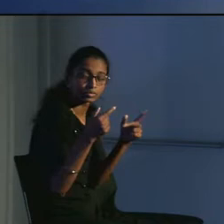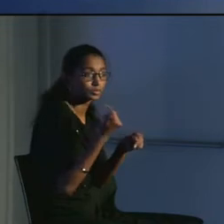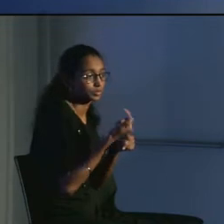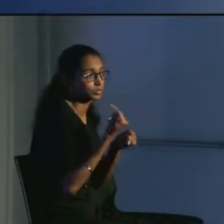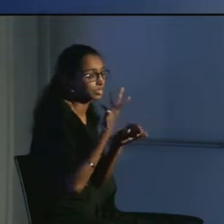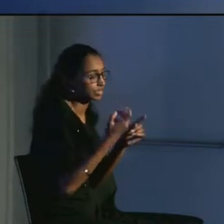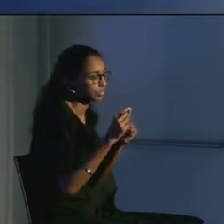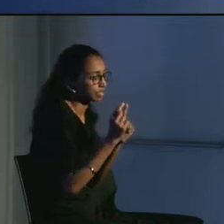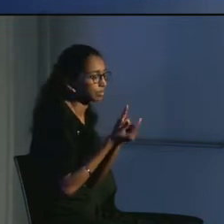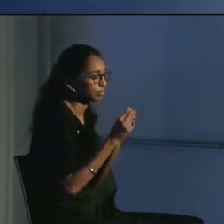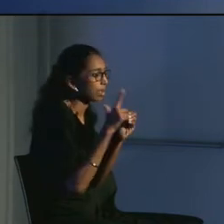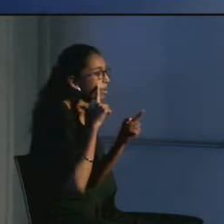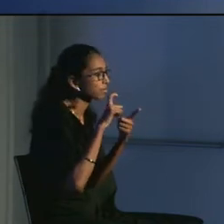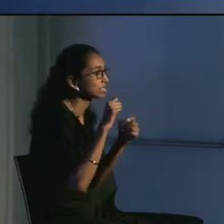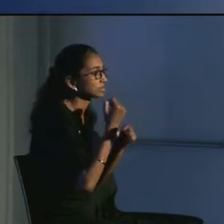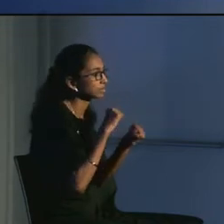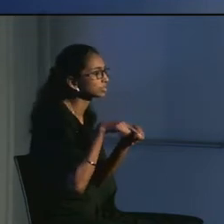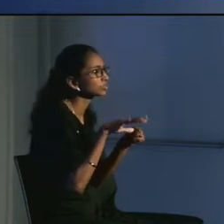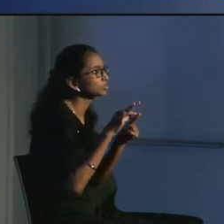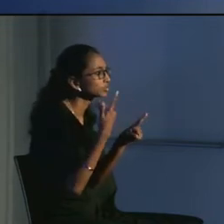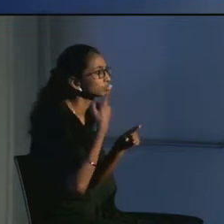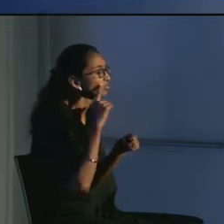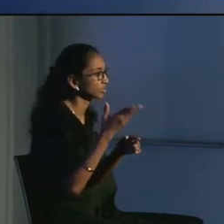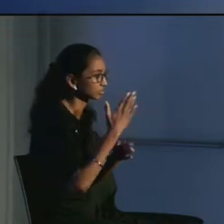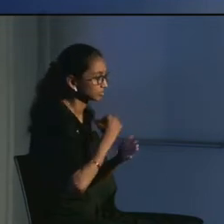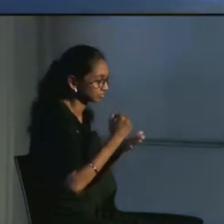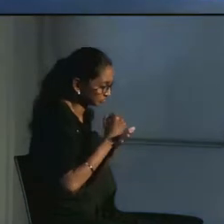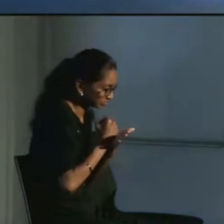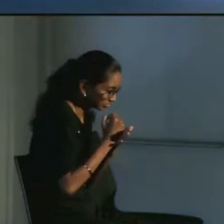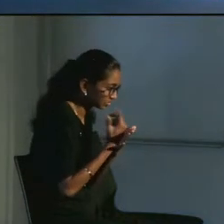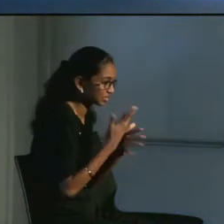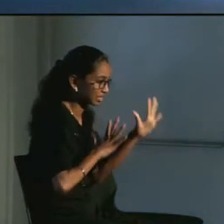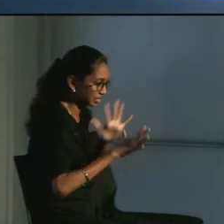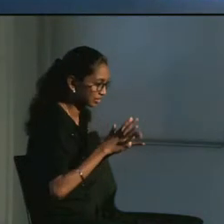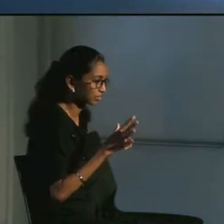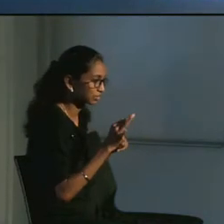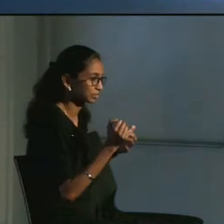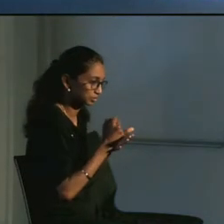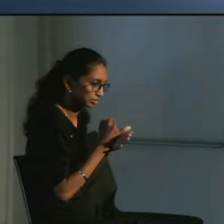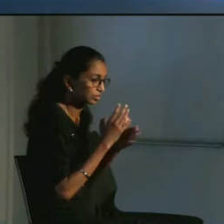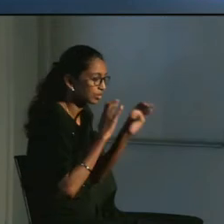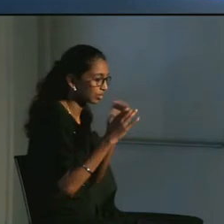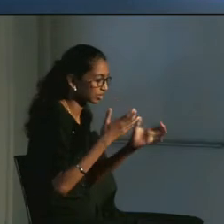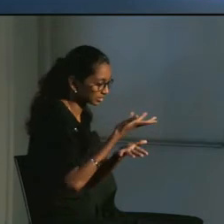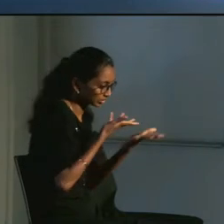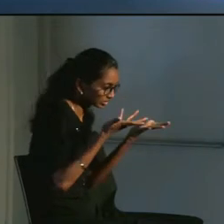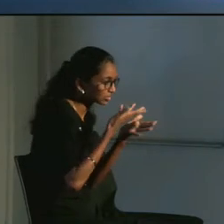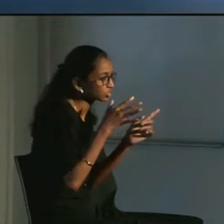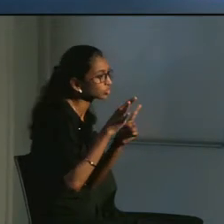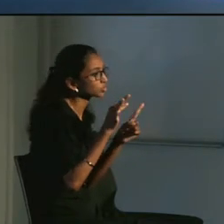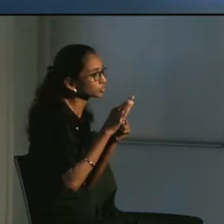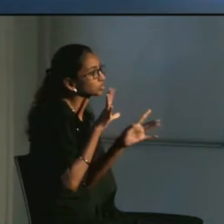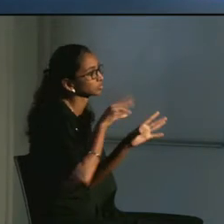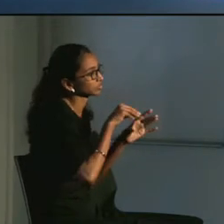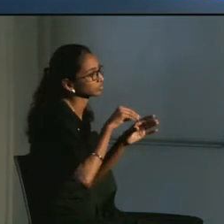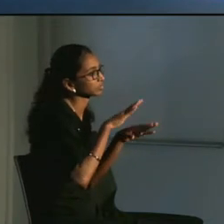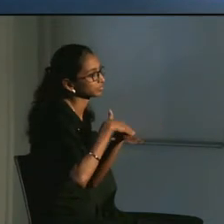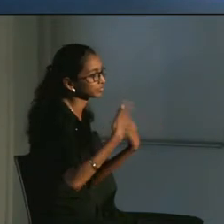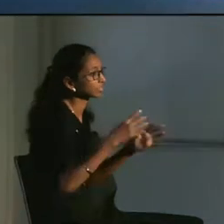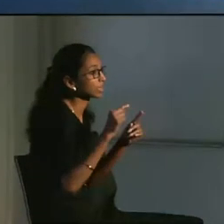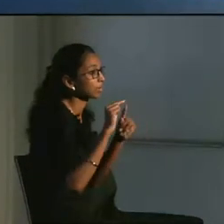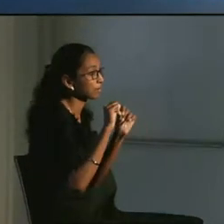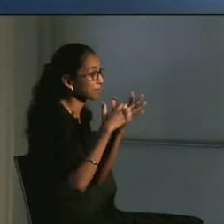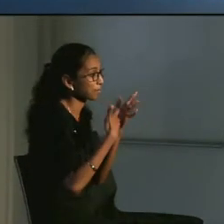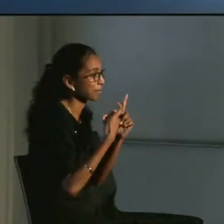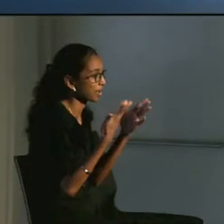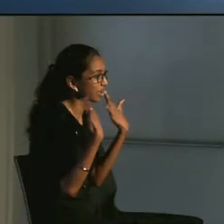spaces. So we used it for rehearsals, creating performances, bringing artists in conversation with each other. We occupied different public parks with the idea